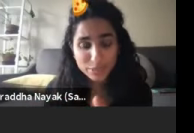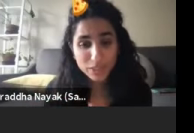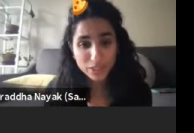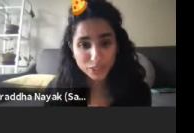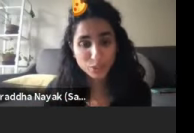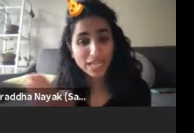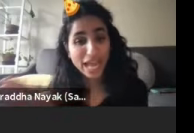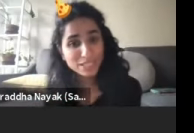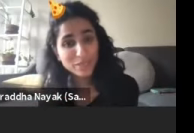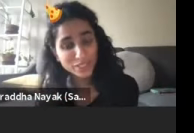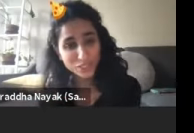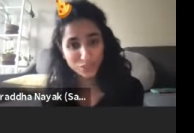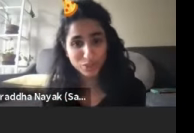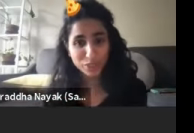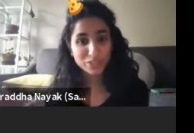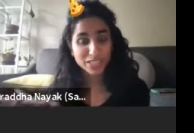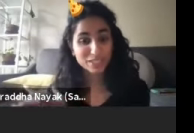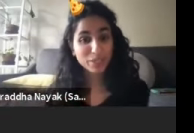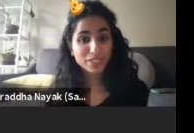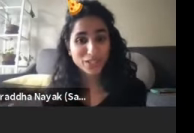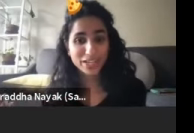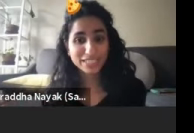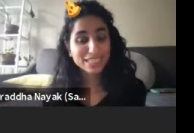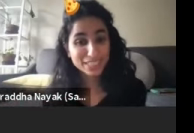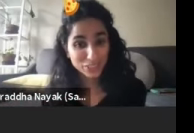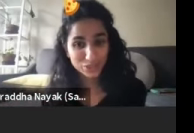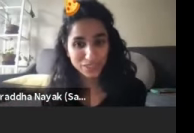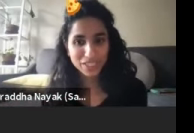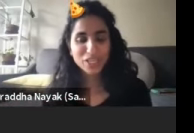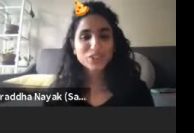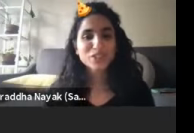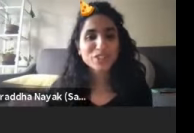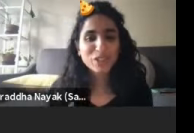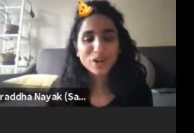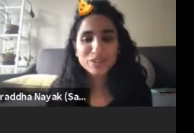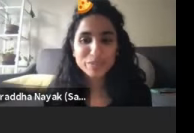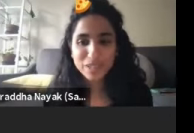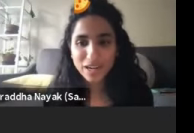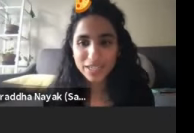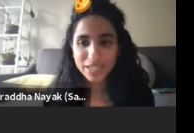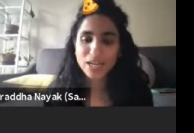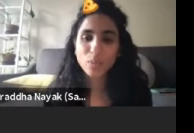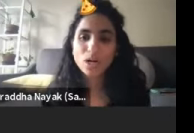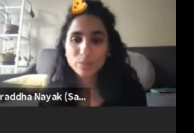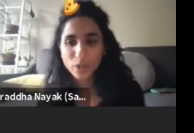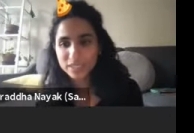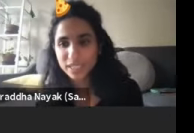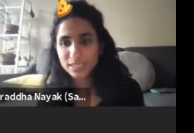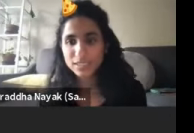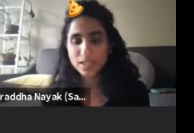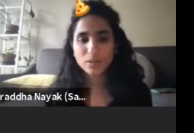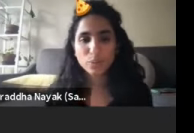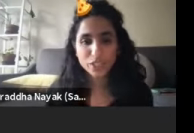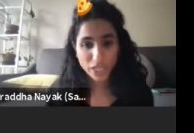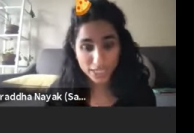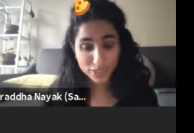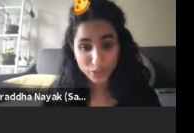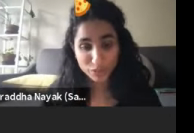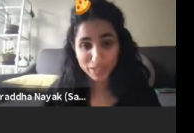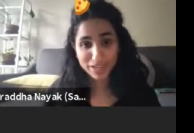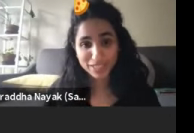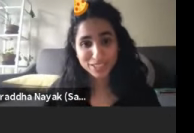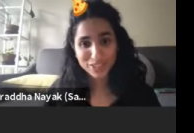very similar to what animation studios, that is Pixar and Disney, use. So there is a lot of similarity in our work process, which